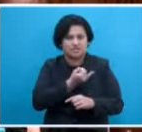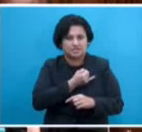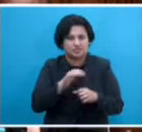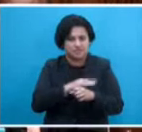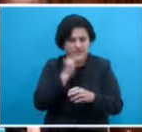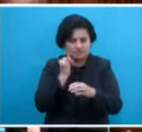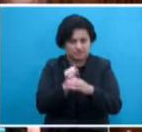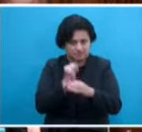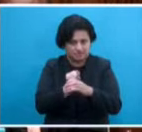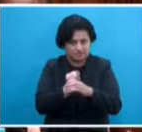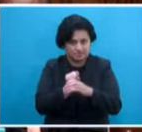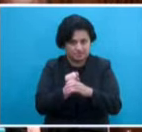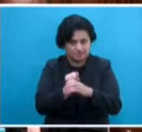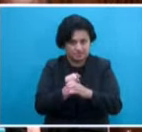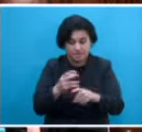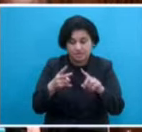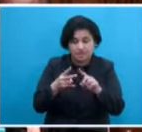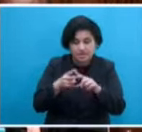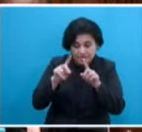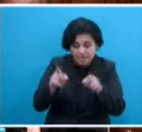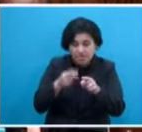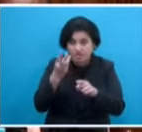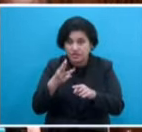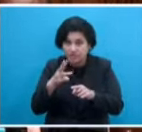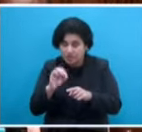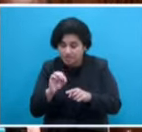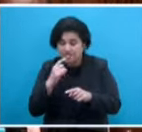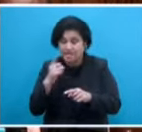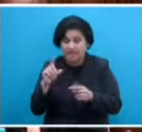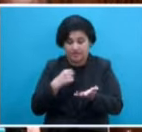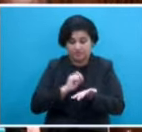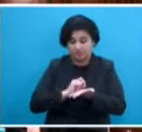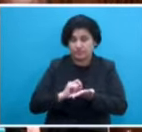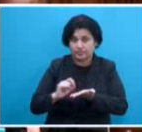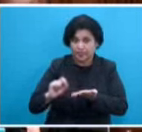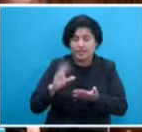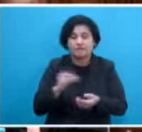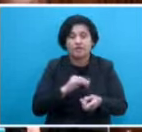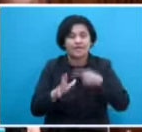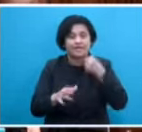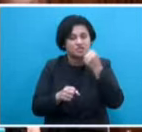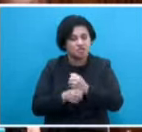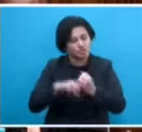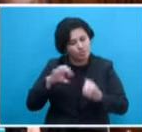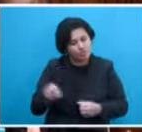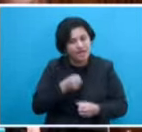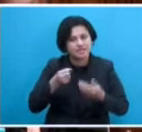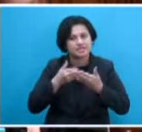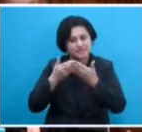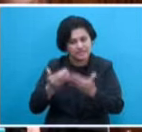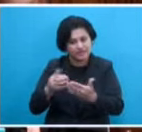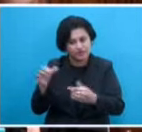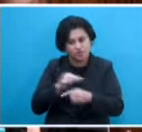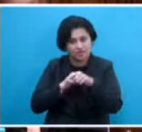offence. Furthermore, Section 32 states that a written authority by the Attorney General is to be given to refer the